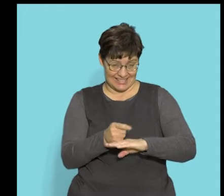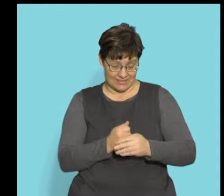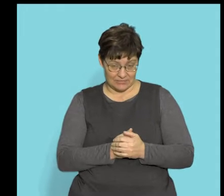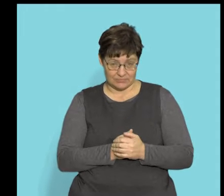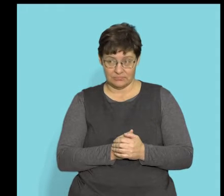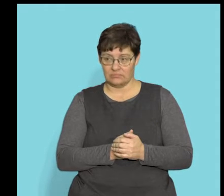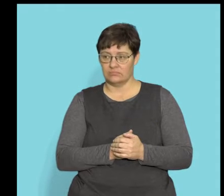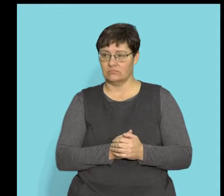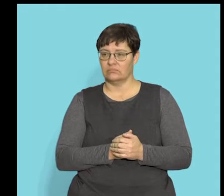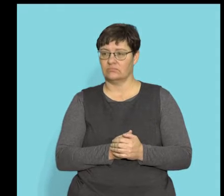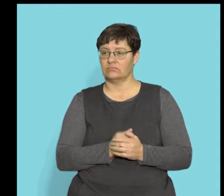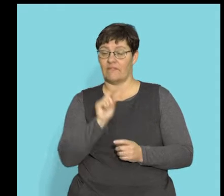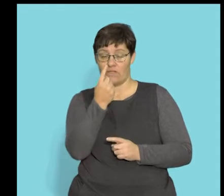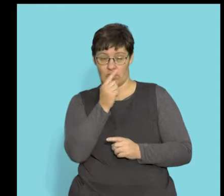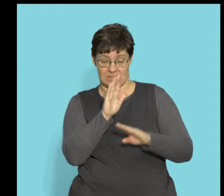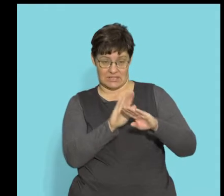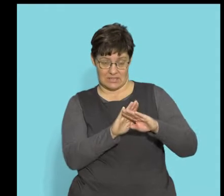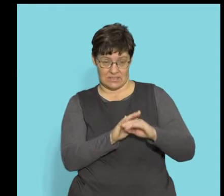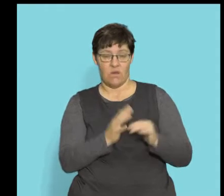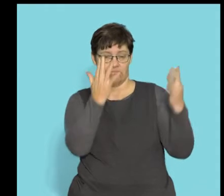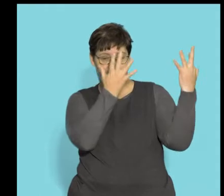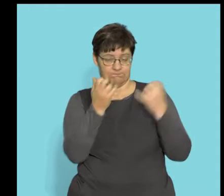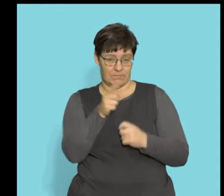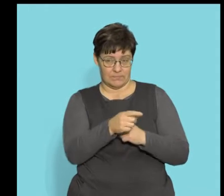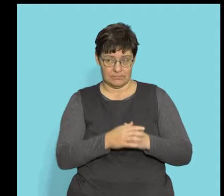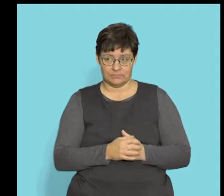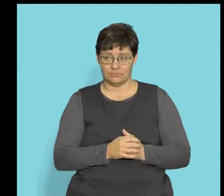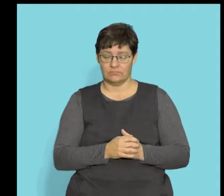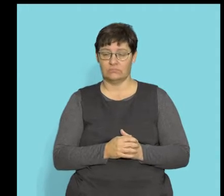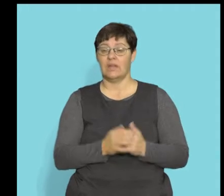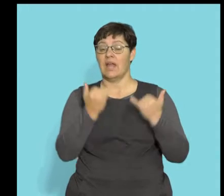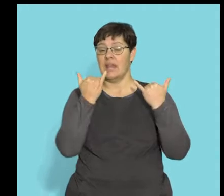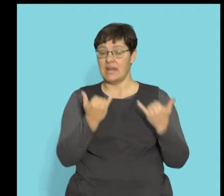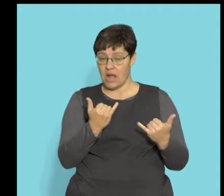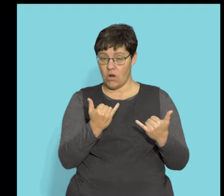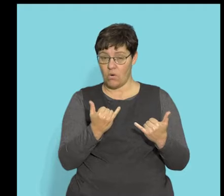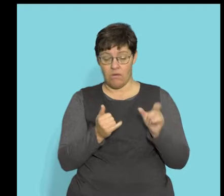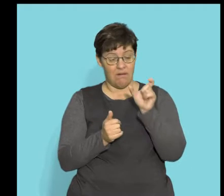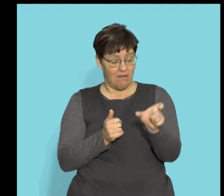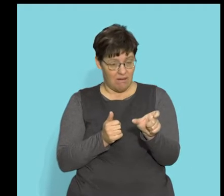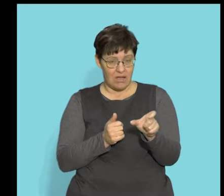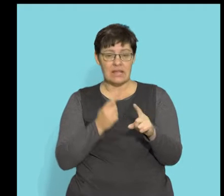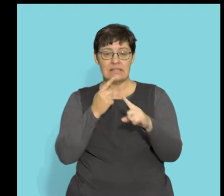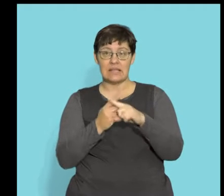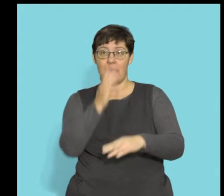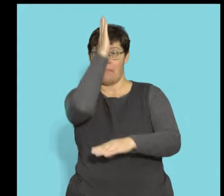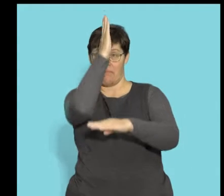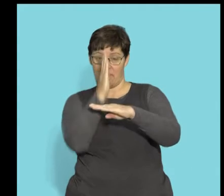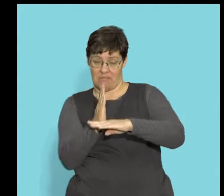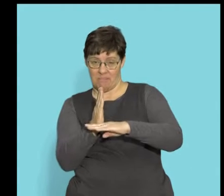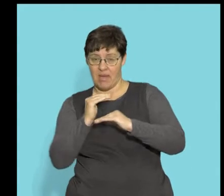rectangular base, and that is the first part of the volume calculation. I am then going to multiply it by